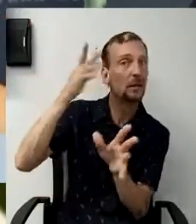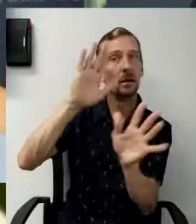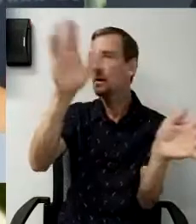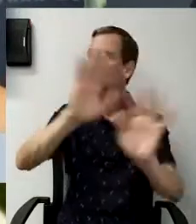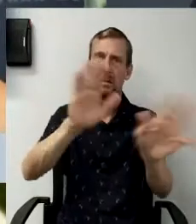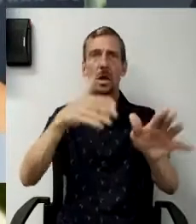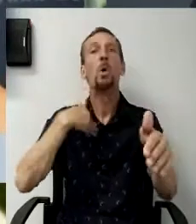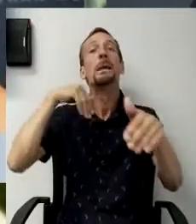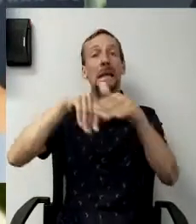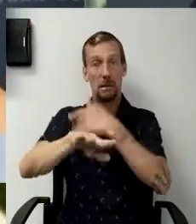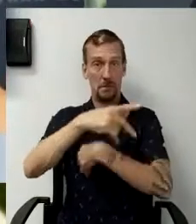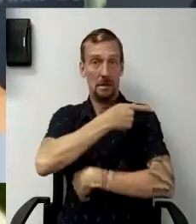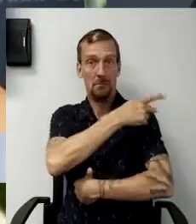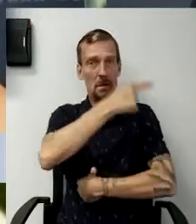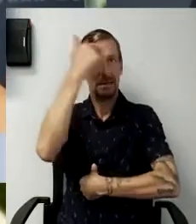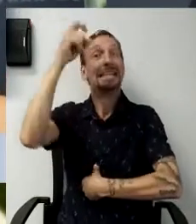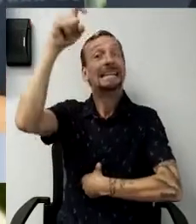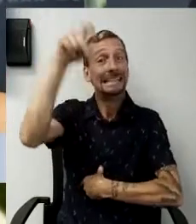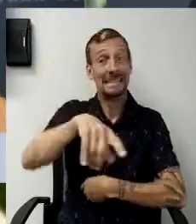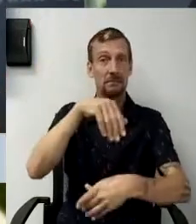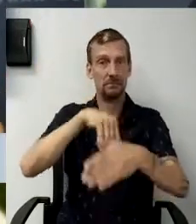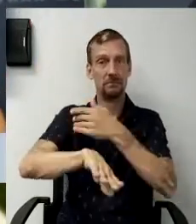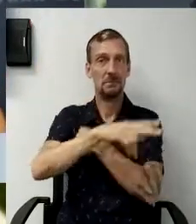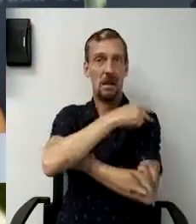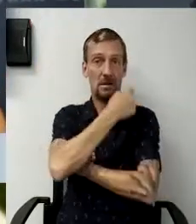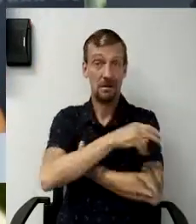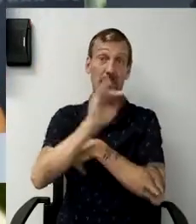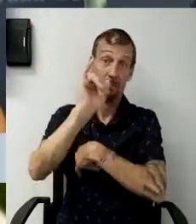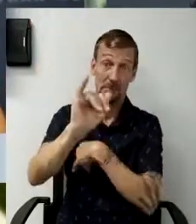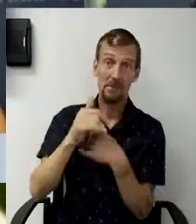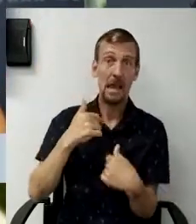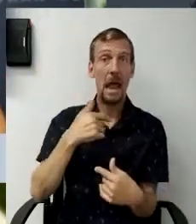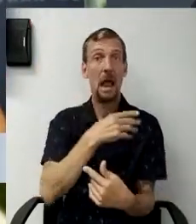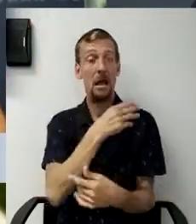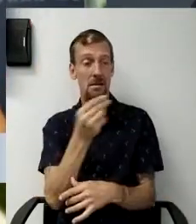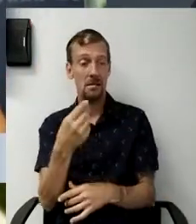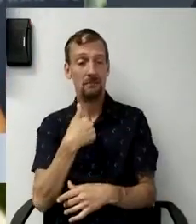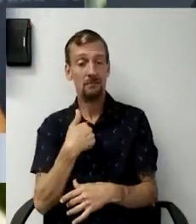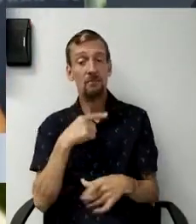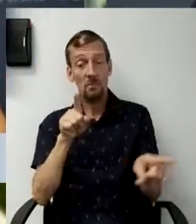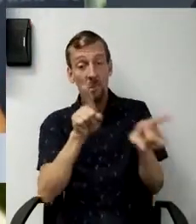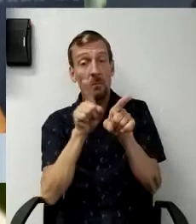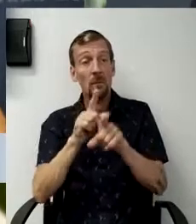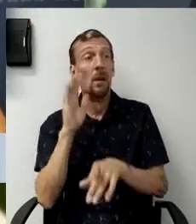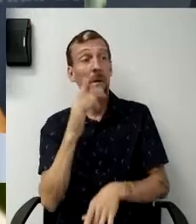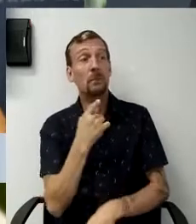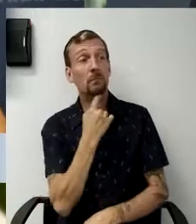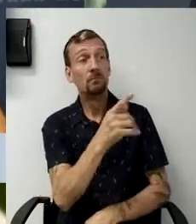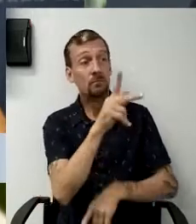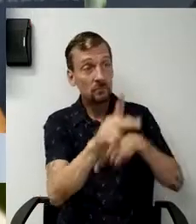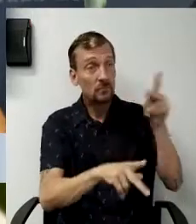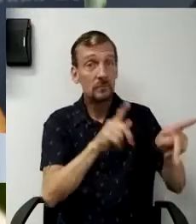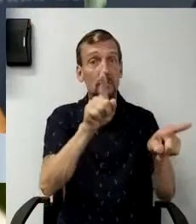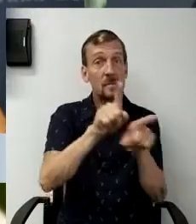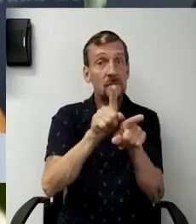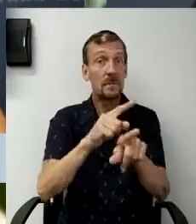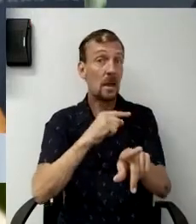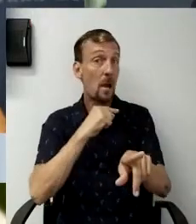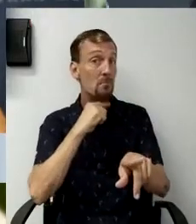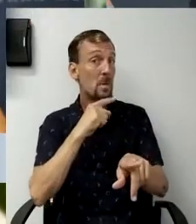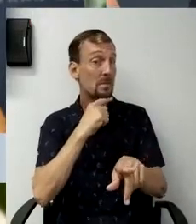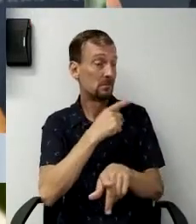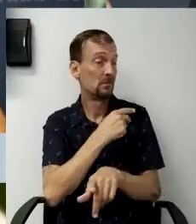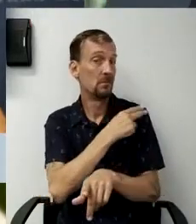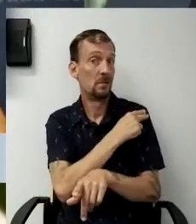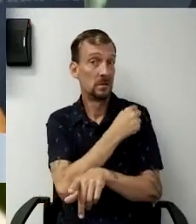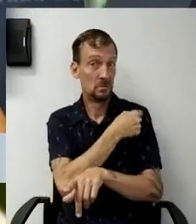We admit patients who need to be admitted. Yeah, So, and I tell folks, you know, as a public hospital, you know,